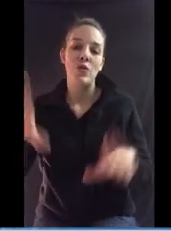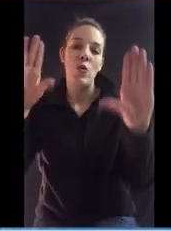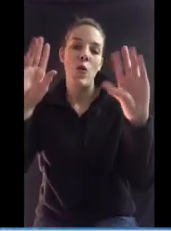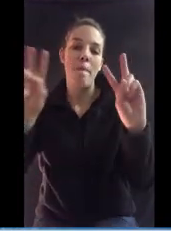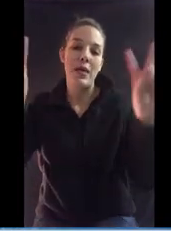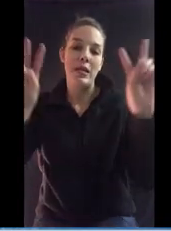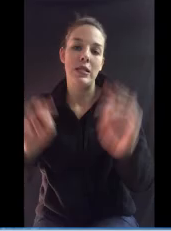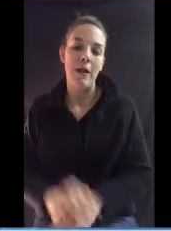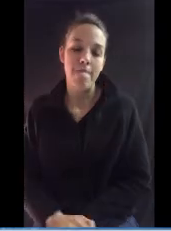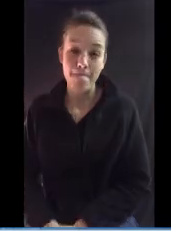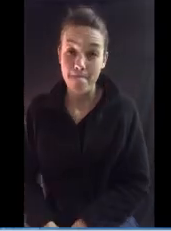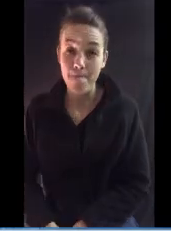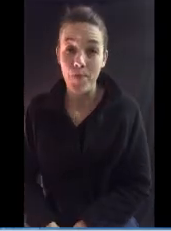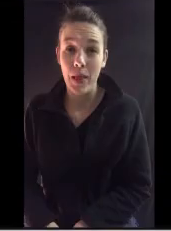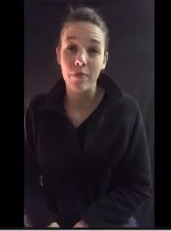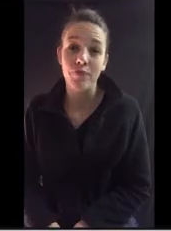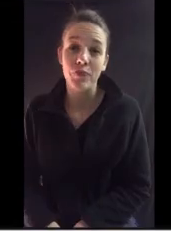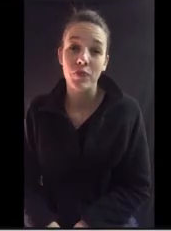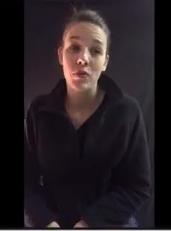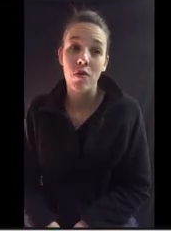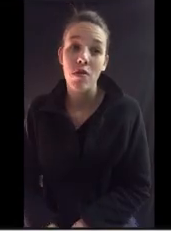song today. Let's go in peace.